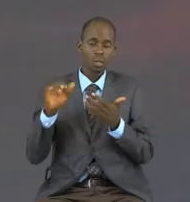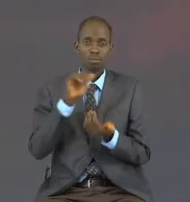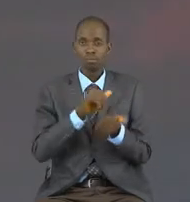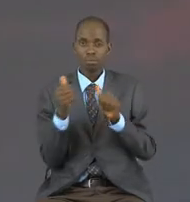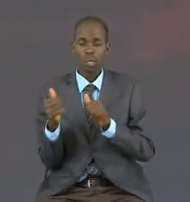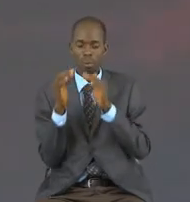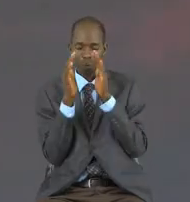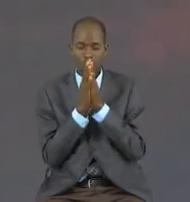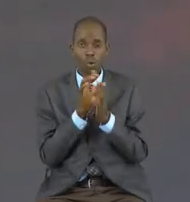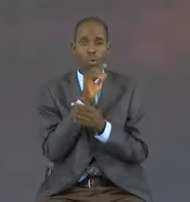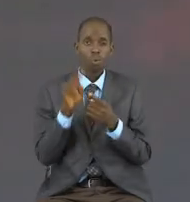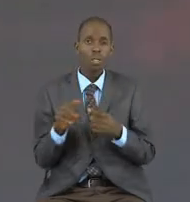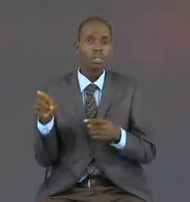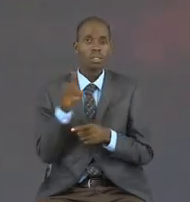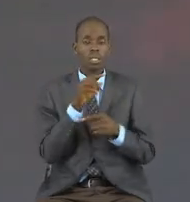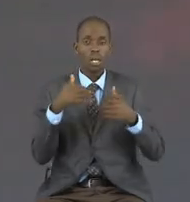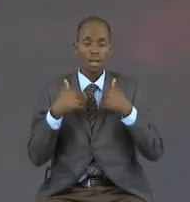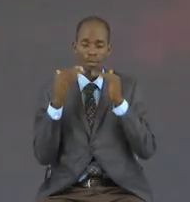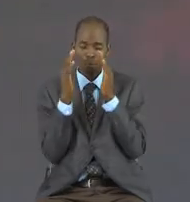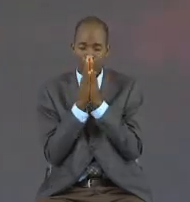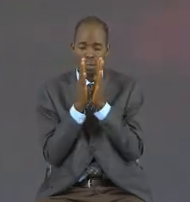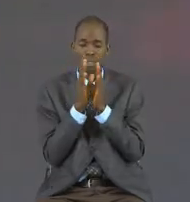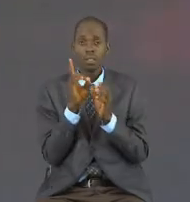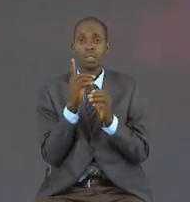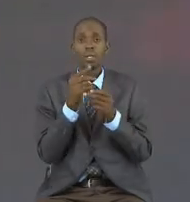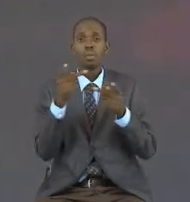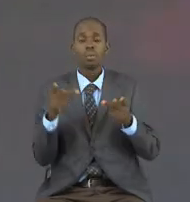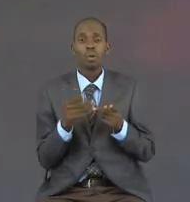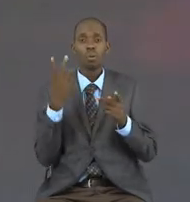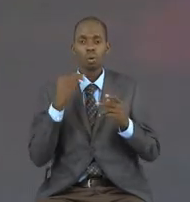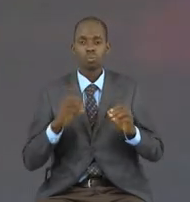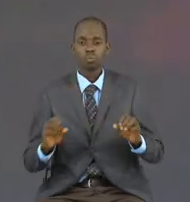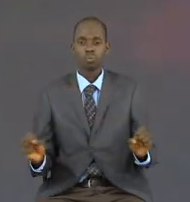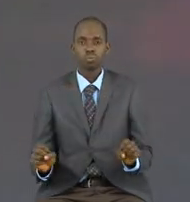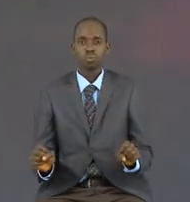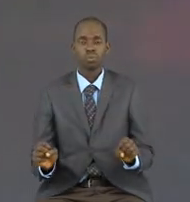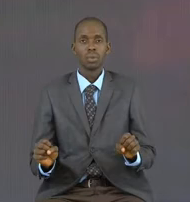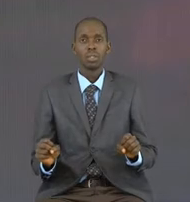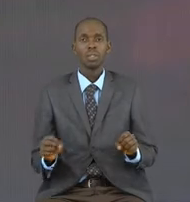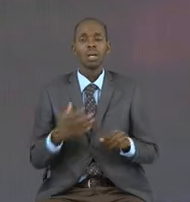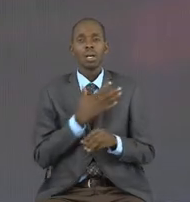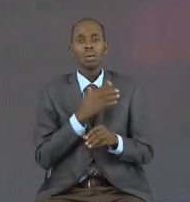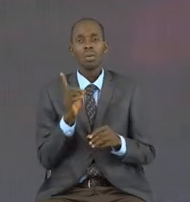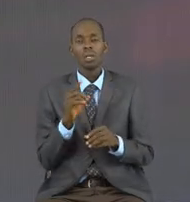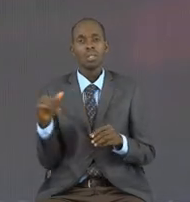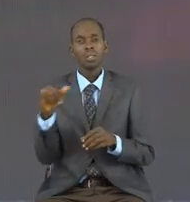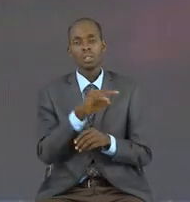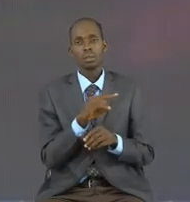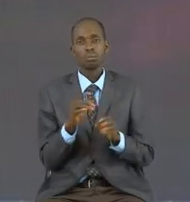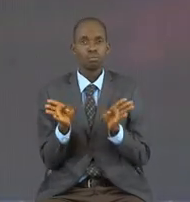they had prayed, the place was shaking where they were assembled together, and they were all